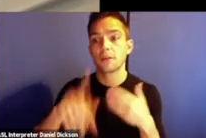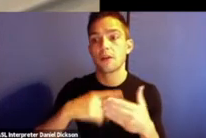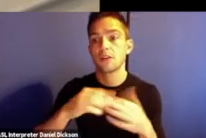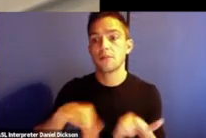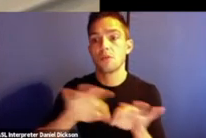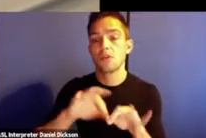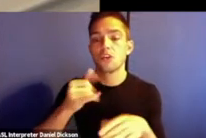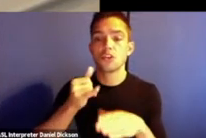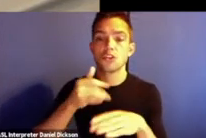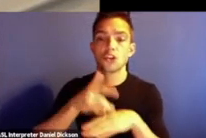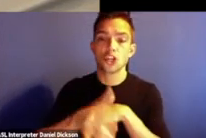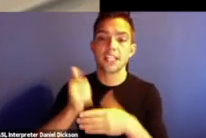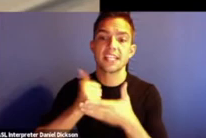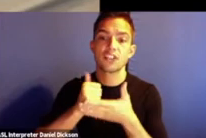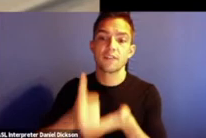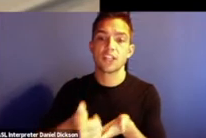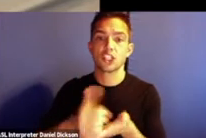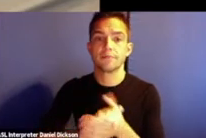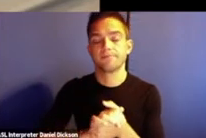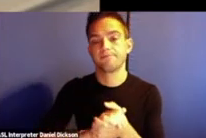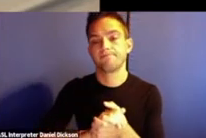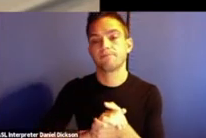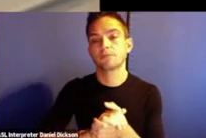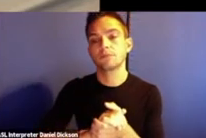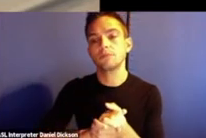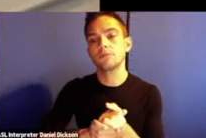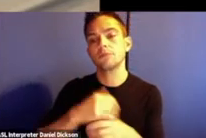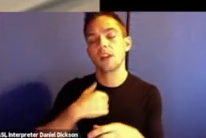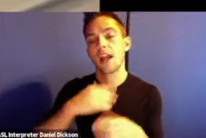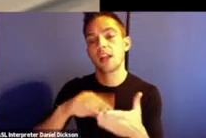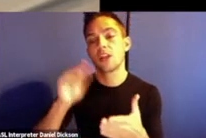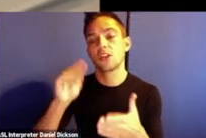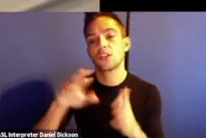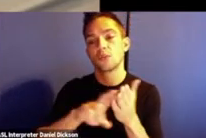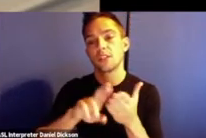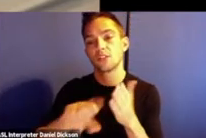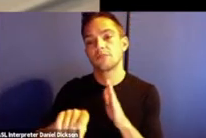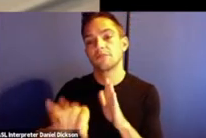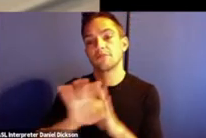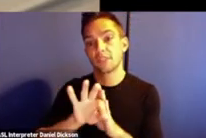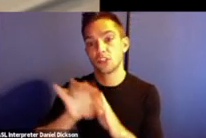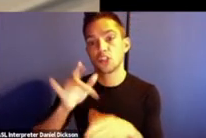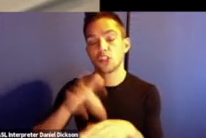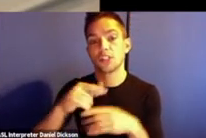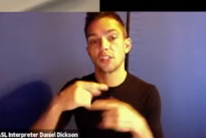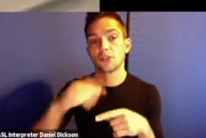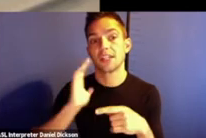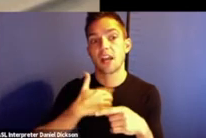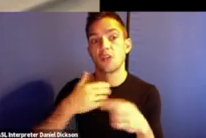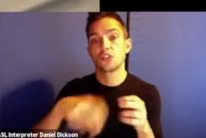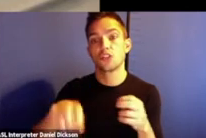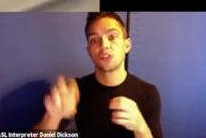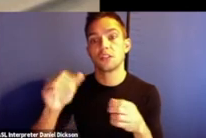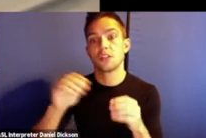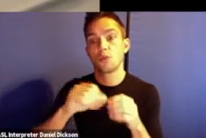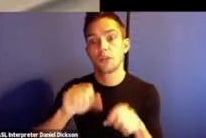early intervention. And I learned and I researched and I discovered very early in our journey, the more we could do